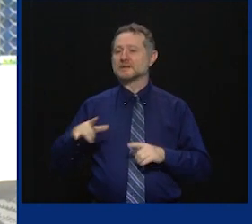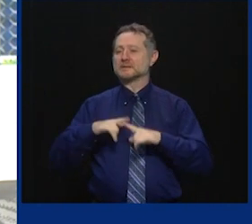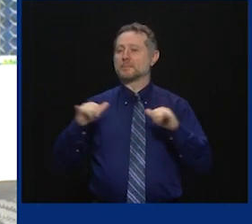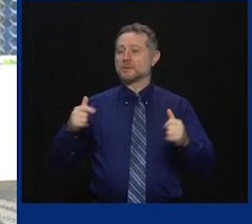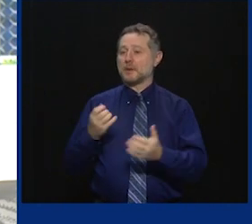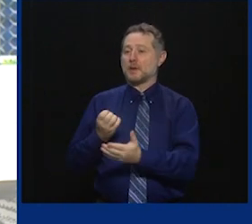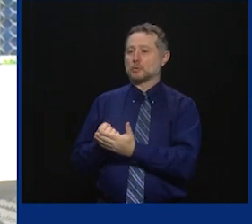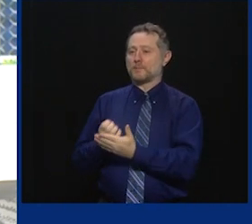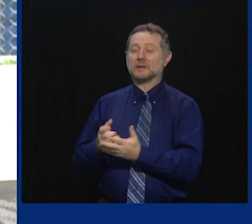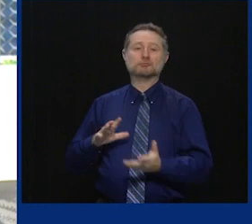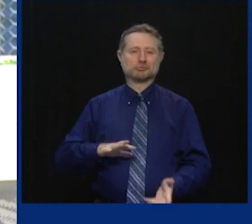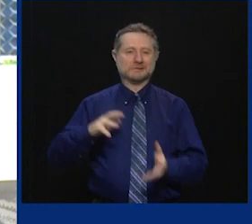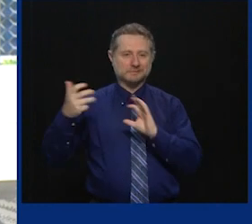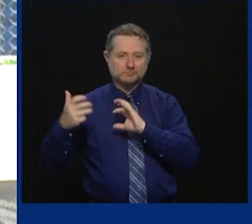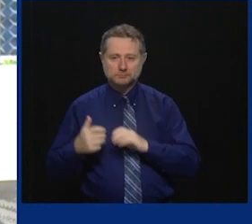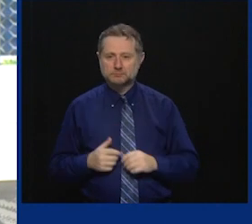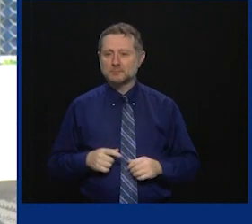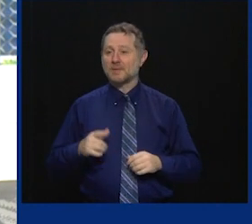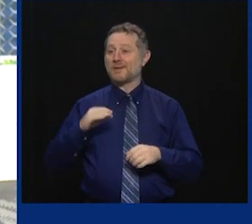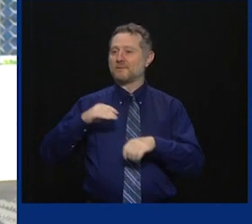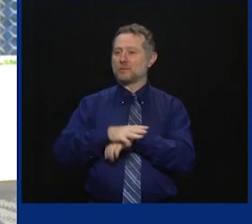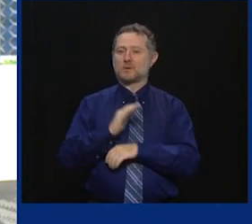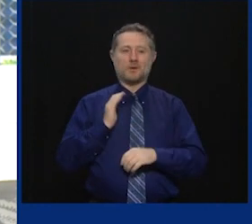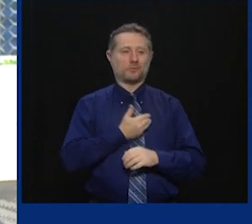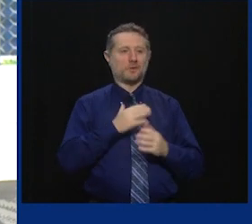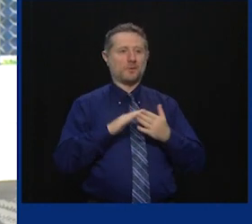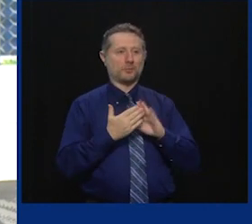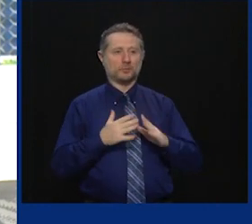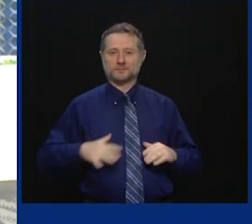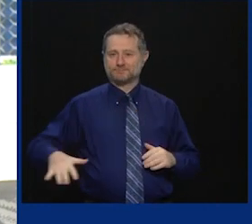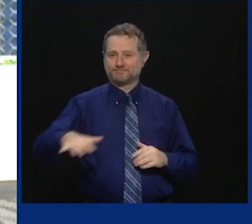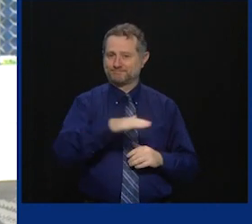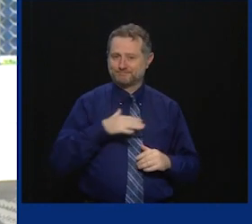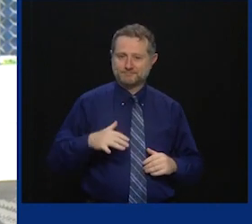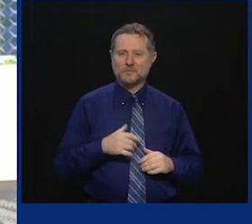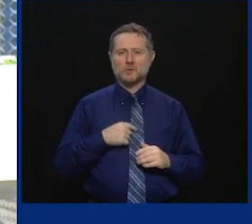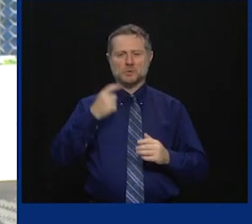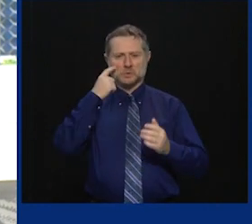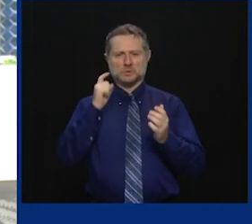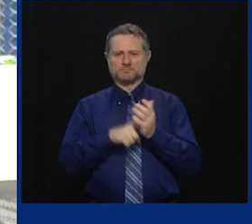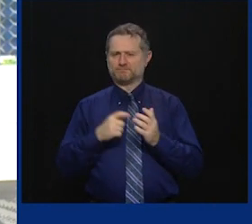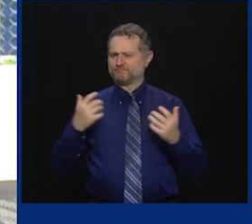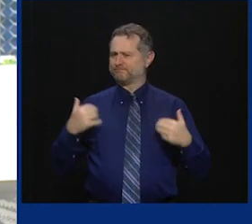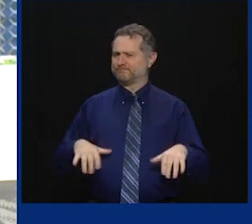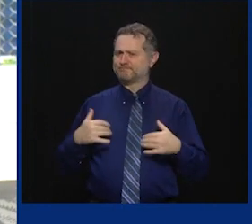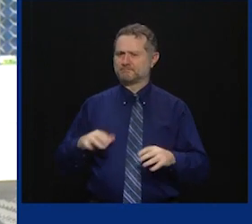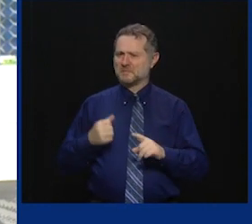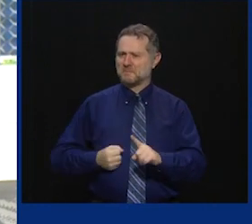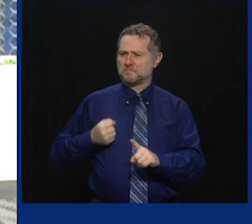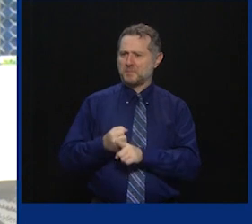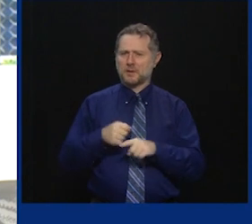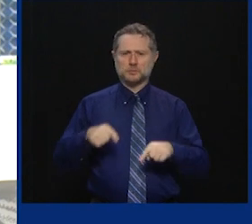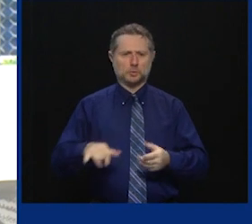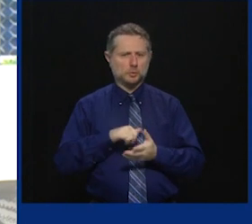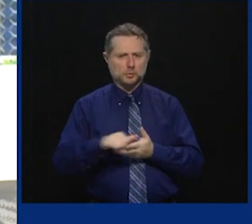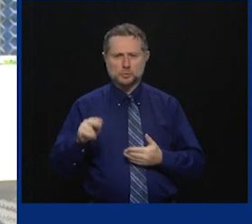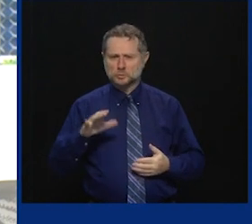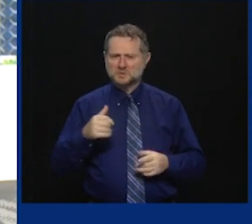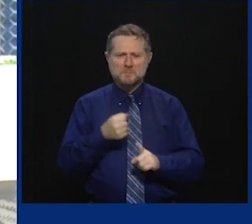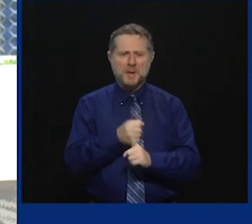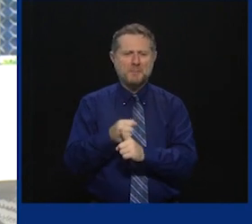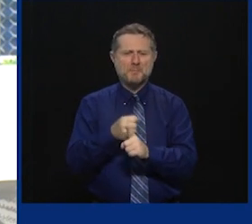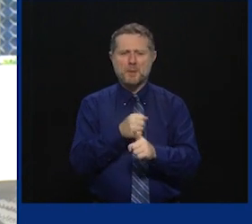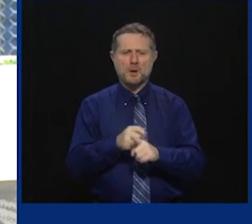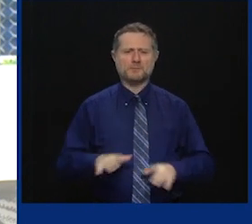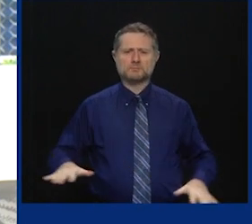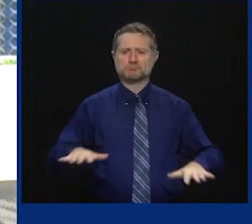certainly a crisis for our communities. We've seen incredible impacts here in New York. We've seen incredible impacts everywhere, but when we see it in New